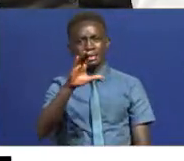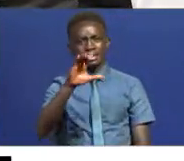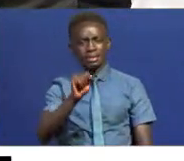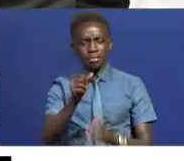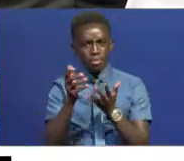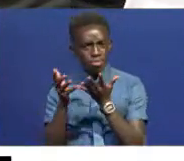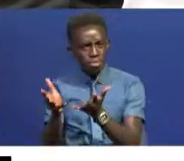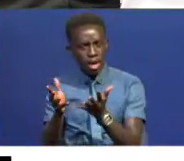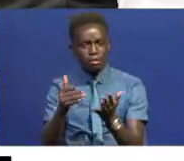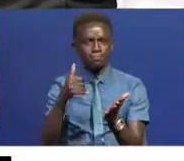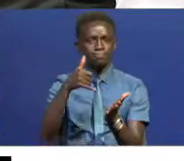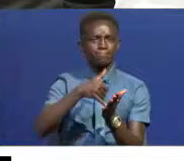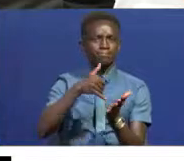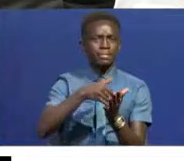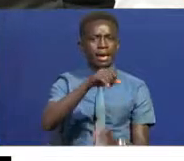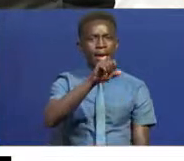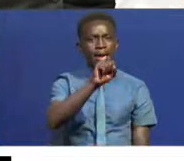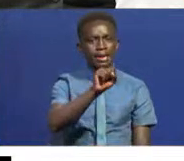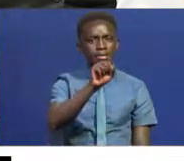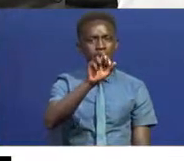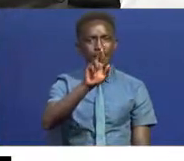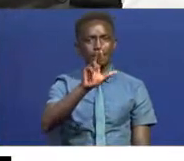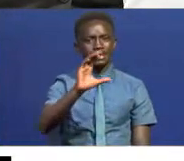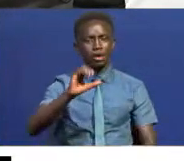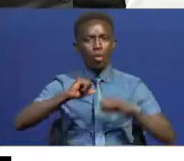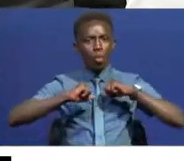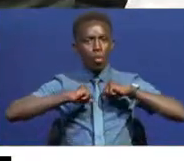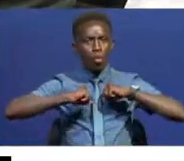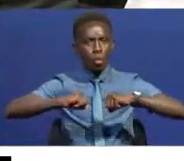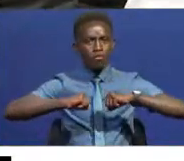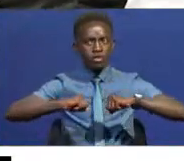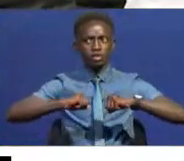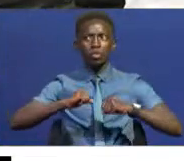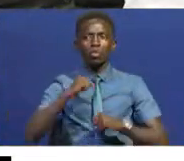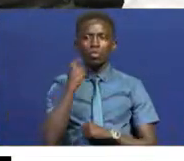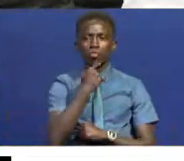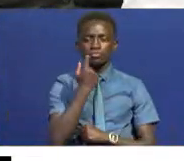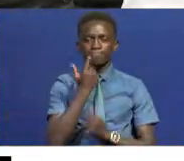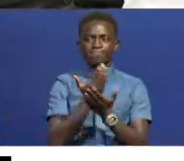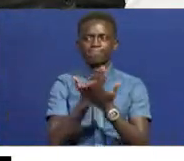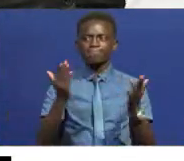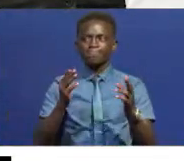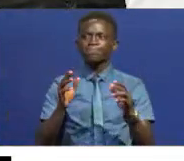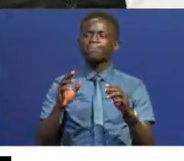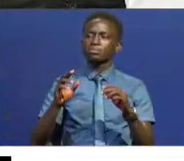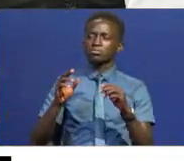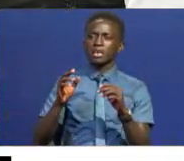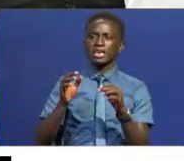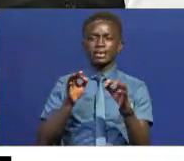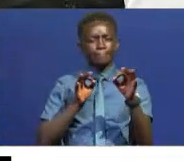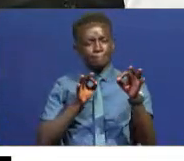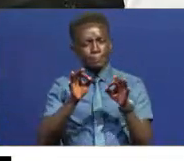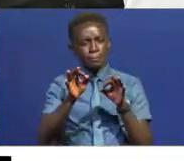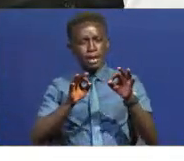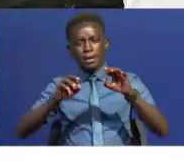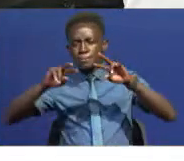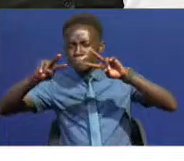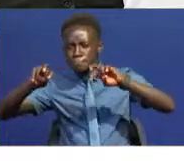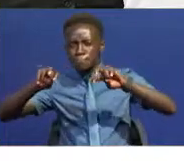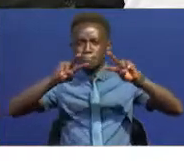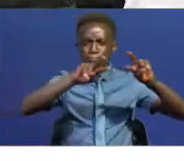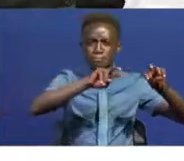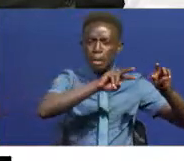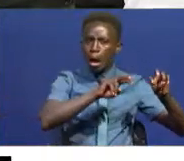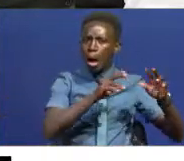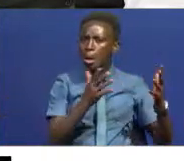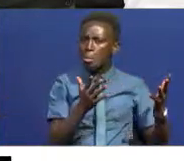as the SRC officials who are looking at issues that will benefit the